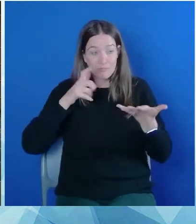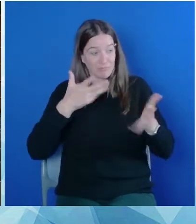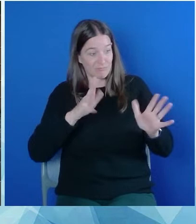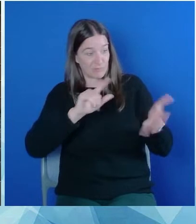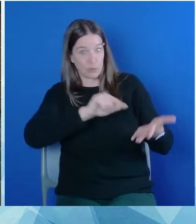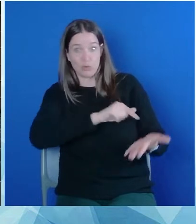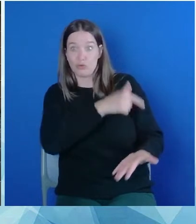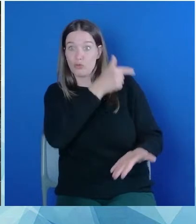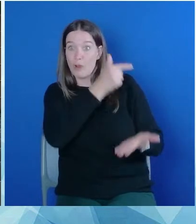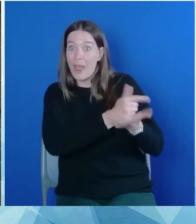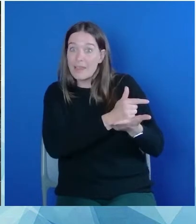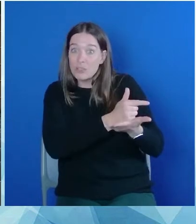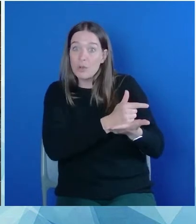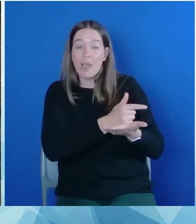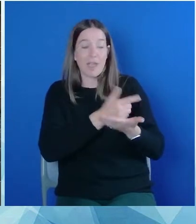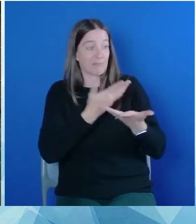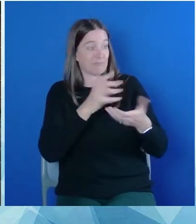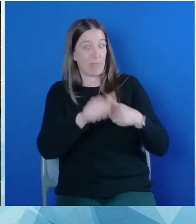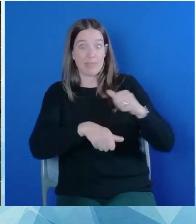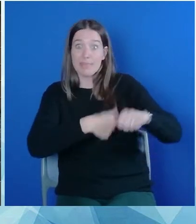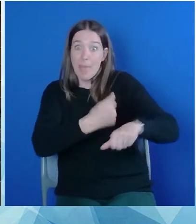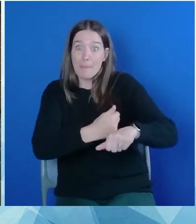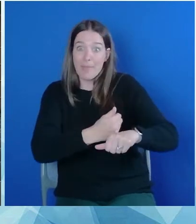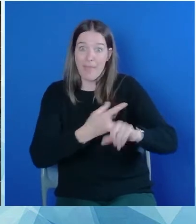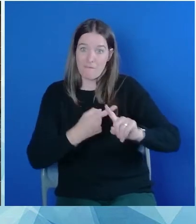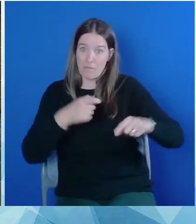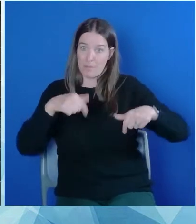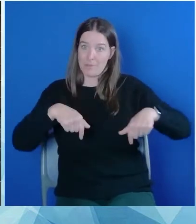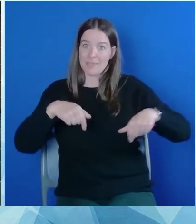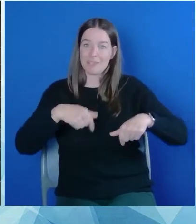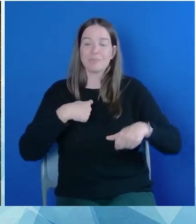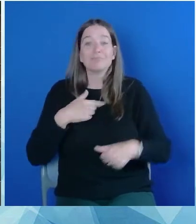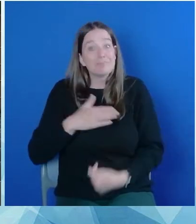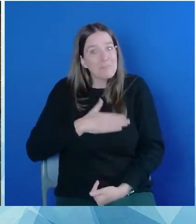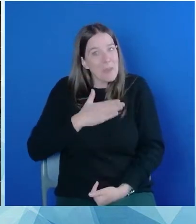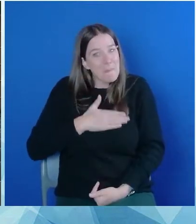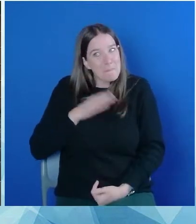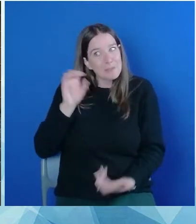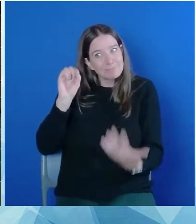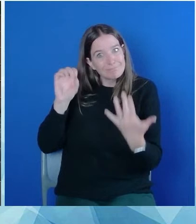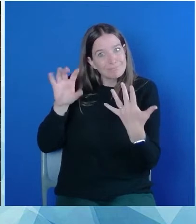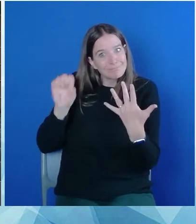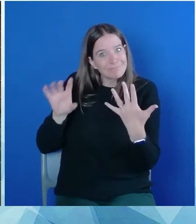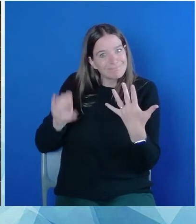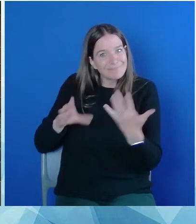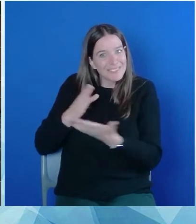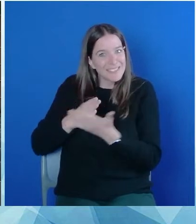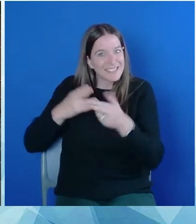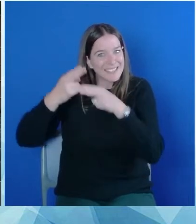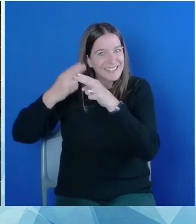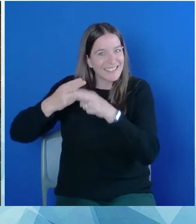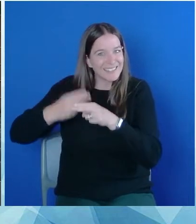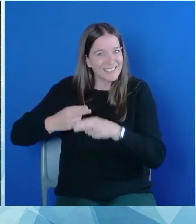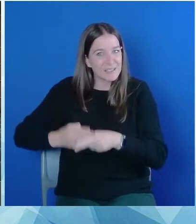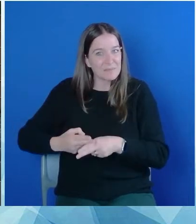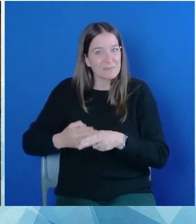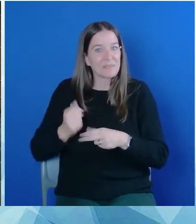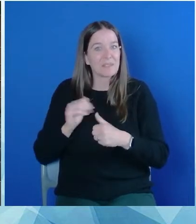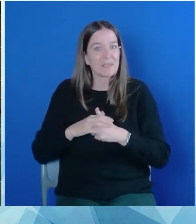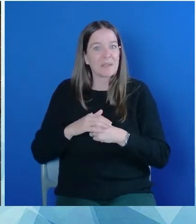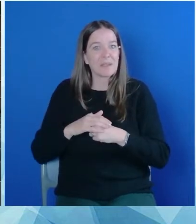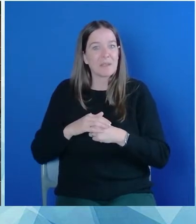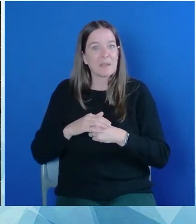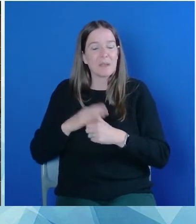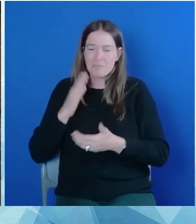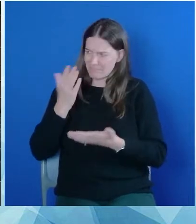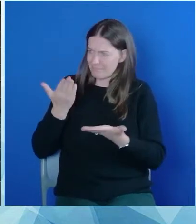who are alumni from this school. And I'm happy to send you some names. There are probably some board members who simply